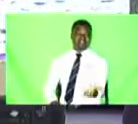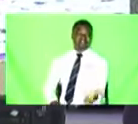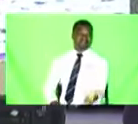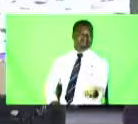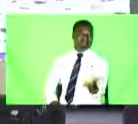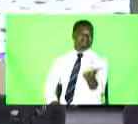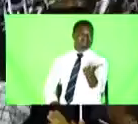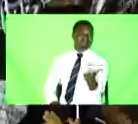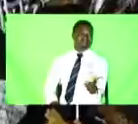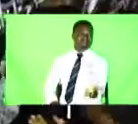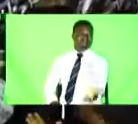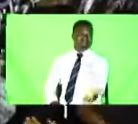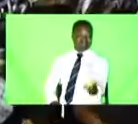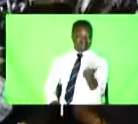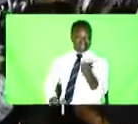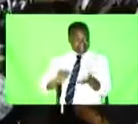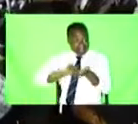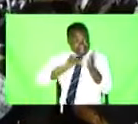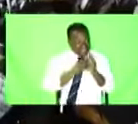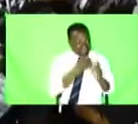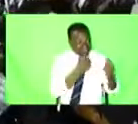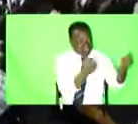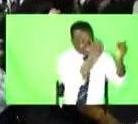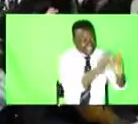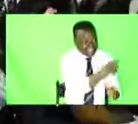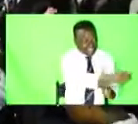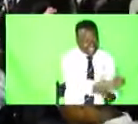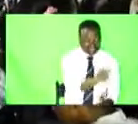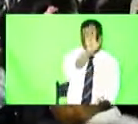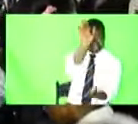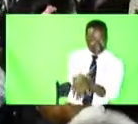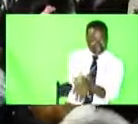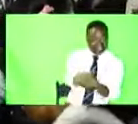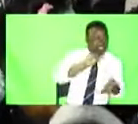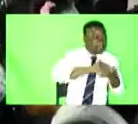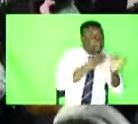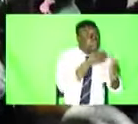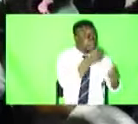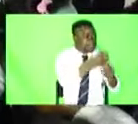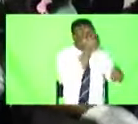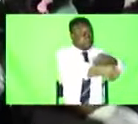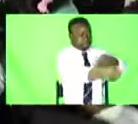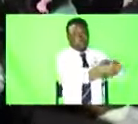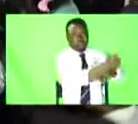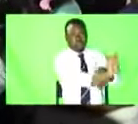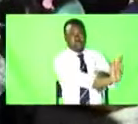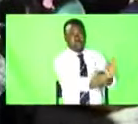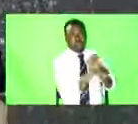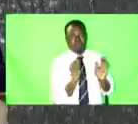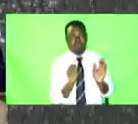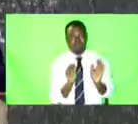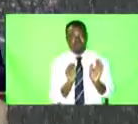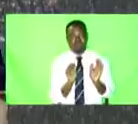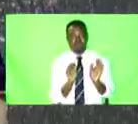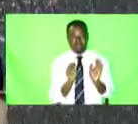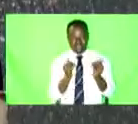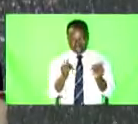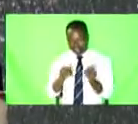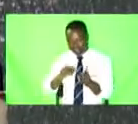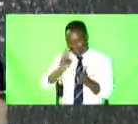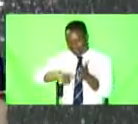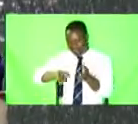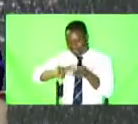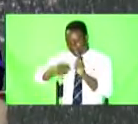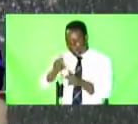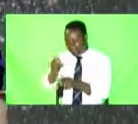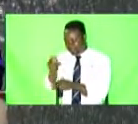If the sinner rejects this, then he has himself to be blamed. So let me take verse 25 and